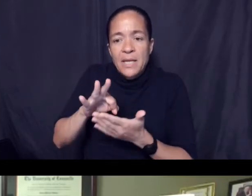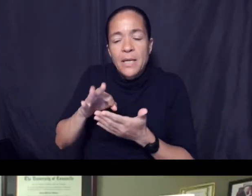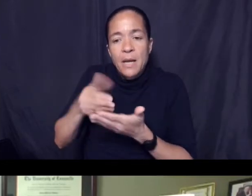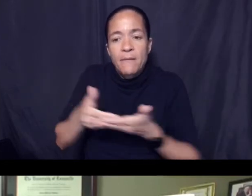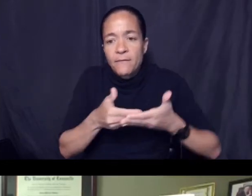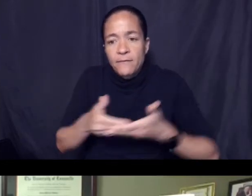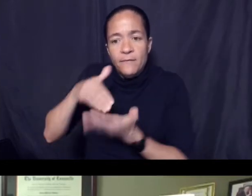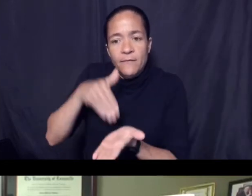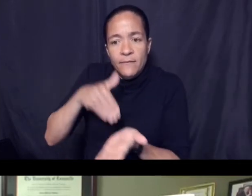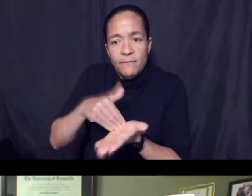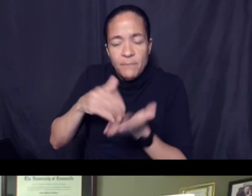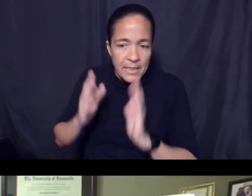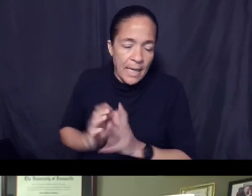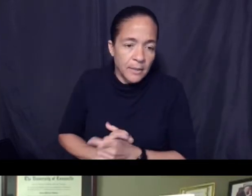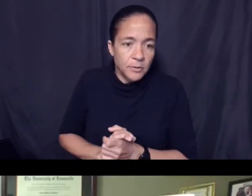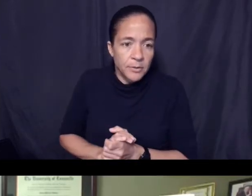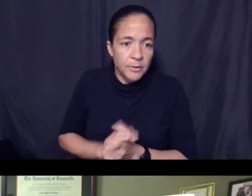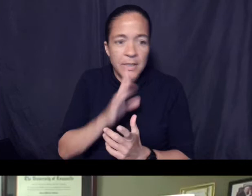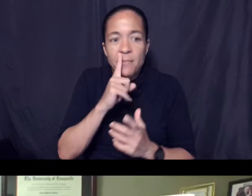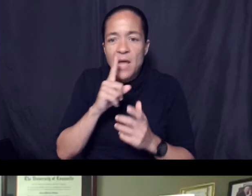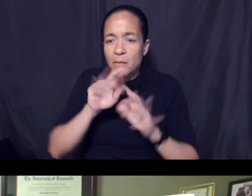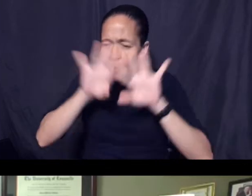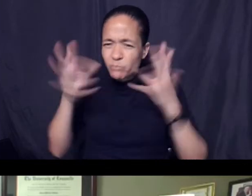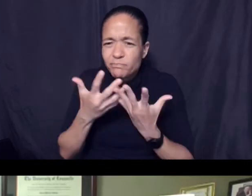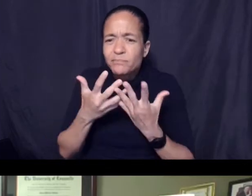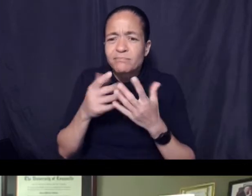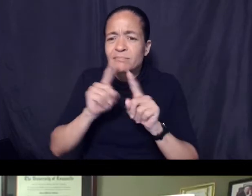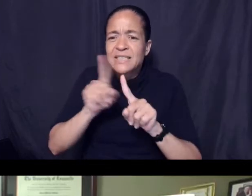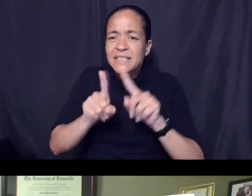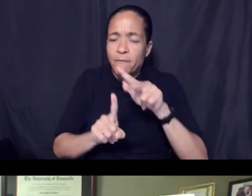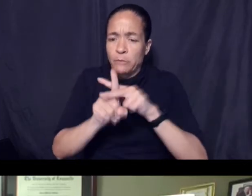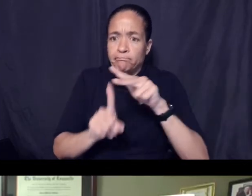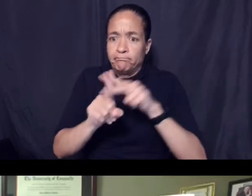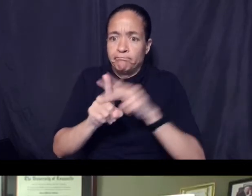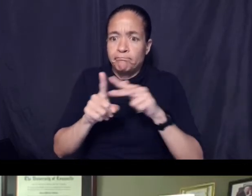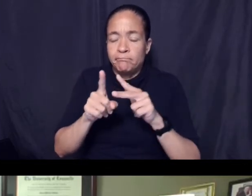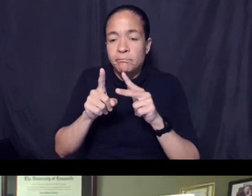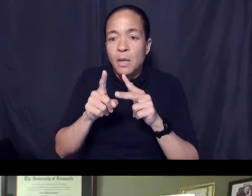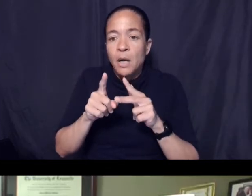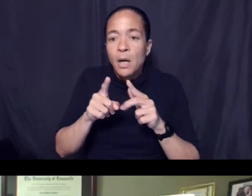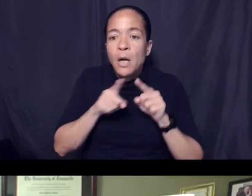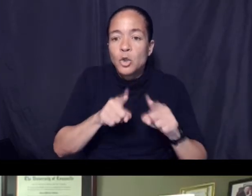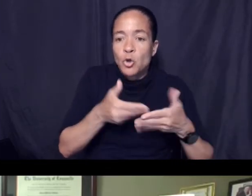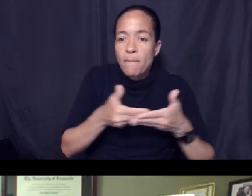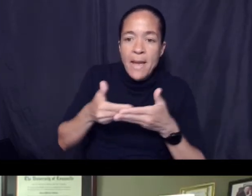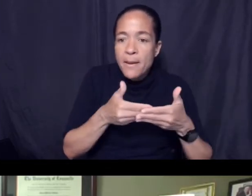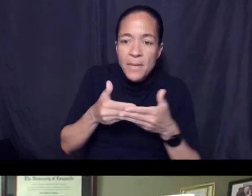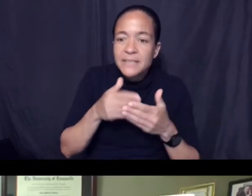kind of an overview of all the signs and symptoms that babies can show us. And then it shows you the